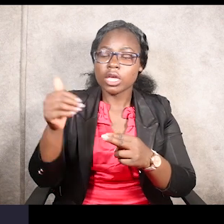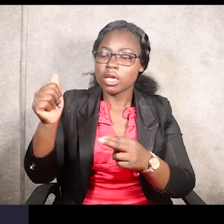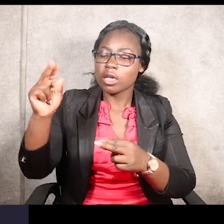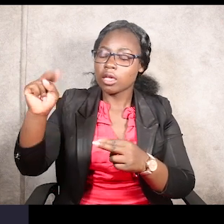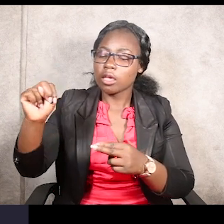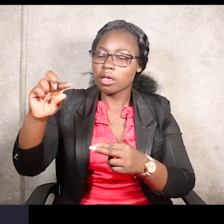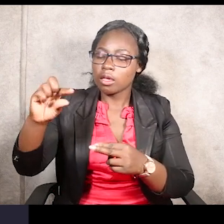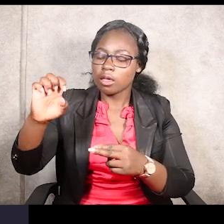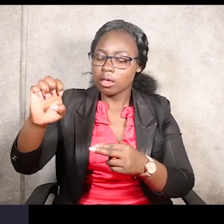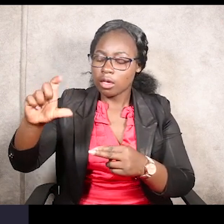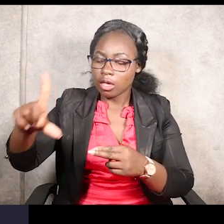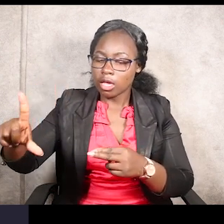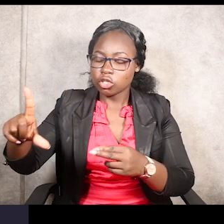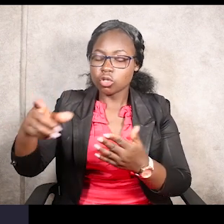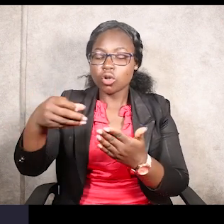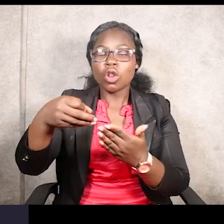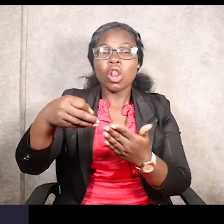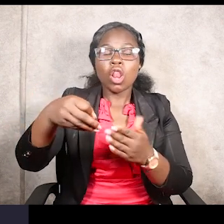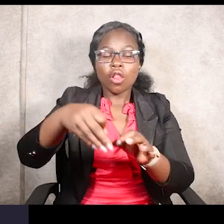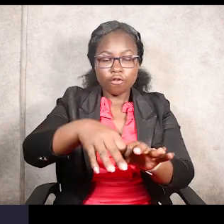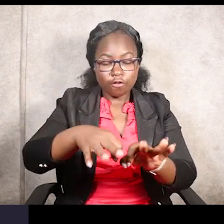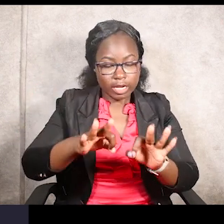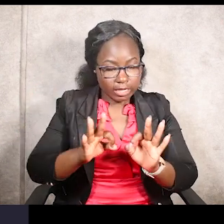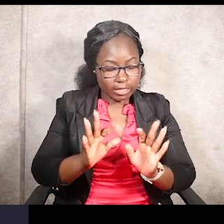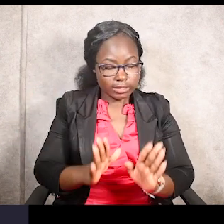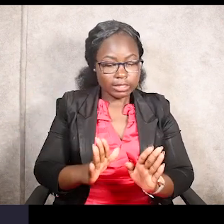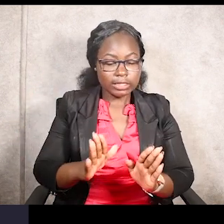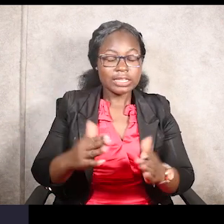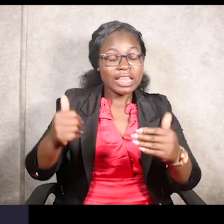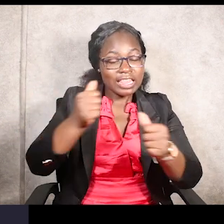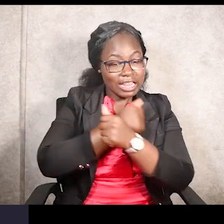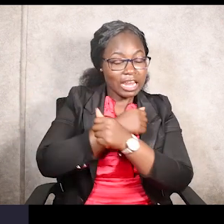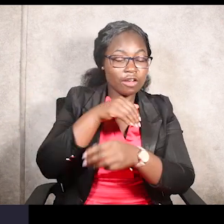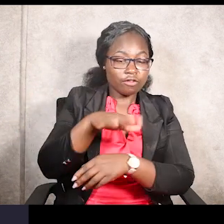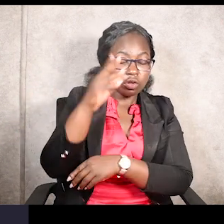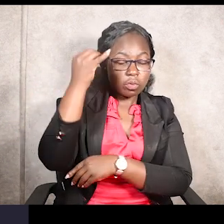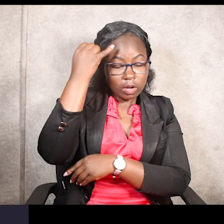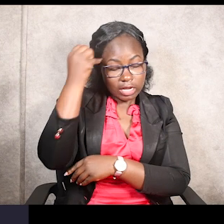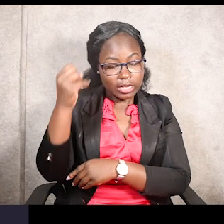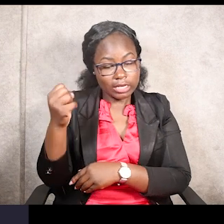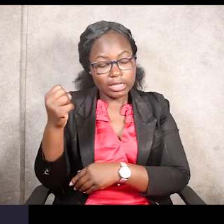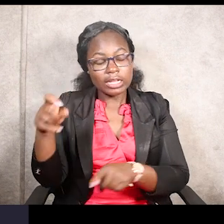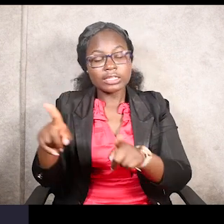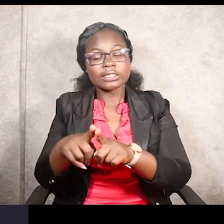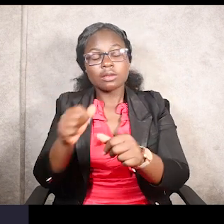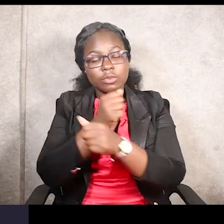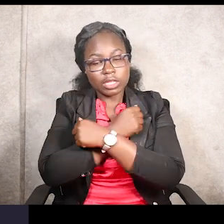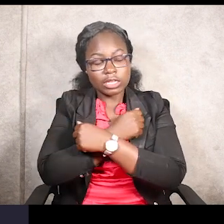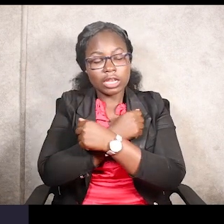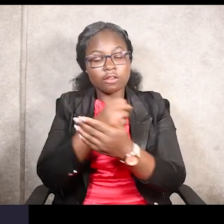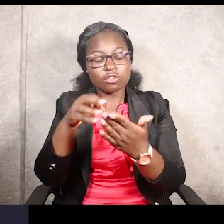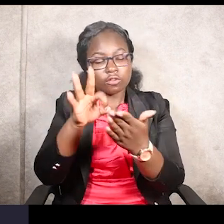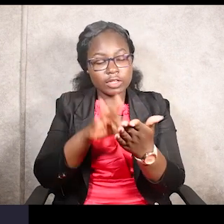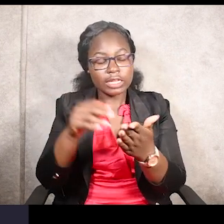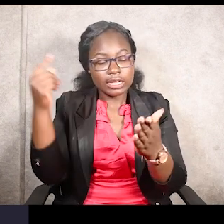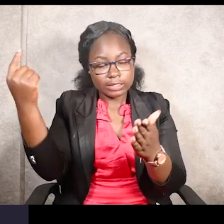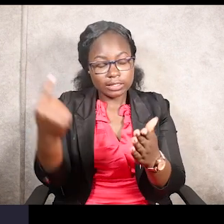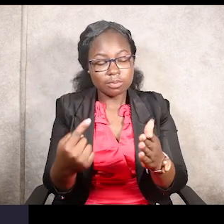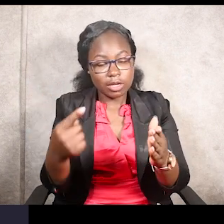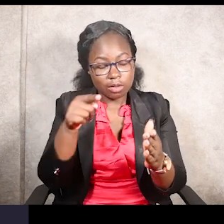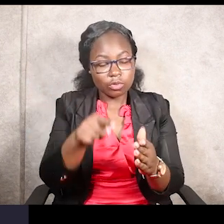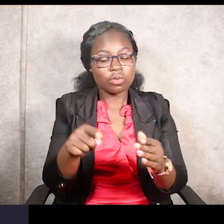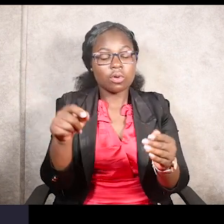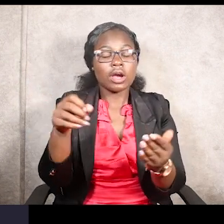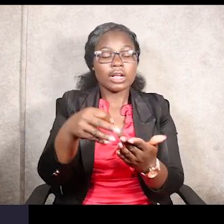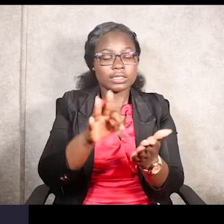They like your idea. They would like to finance that idea, and they come in as angel financiers. The good thing